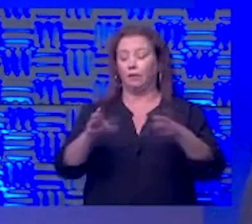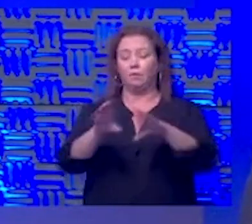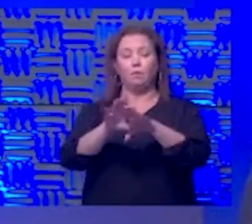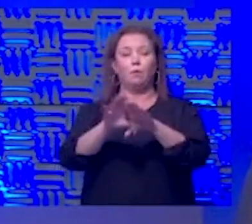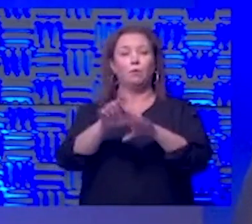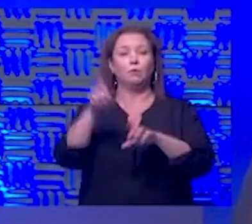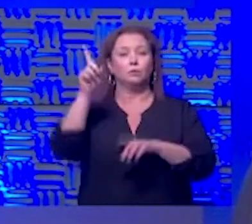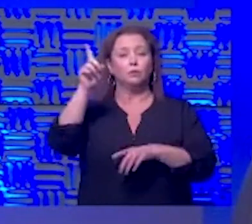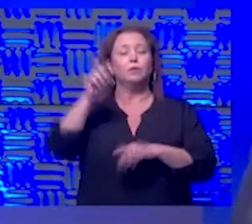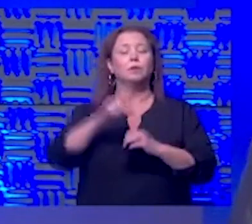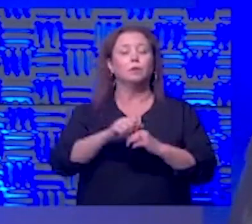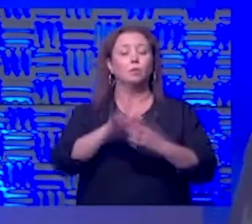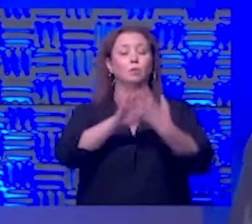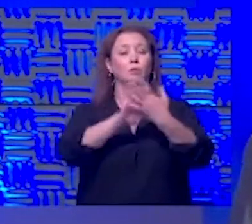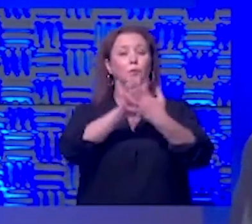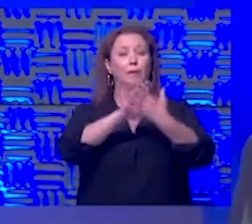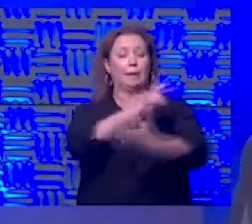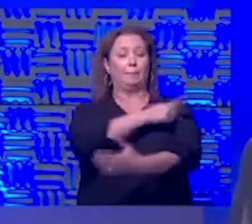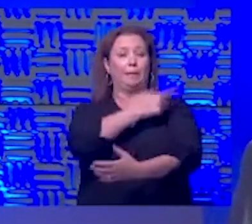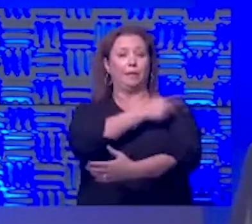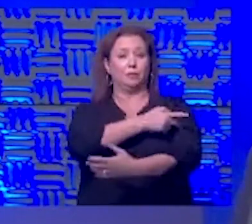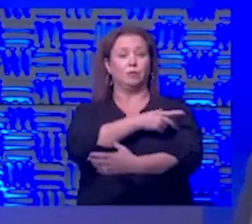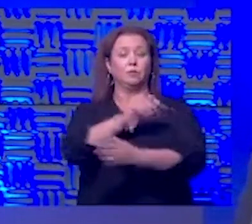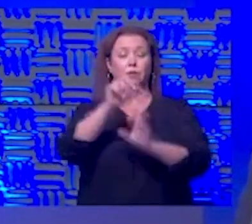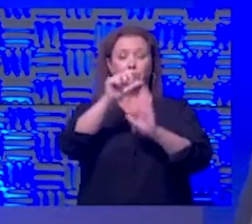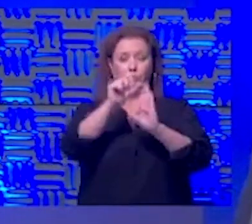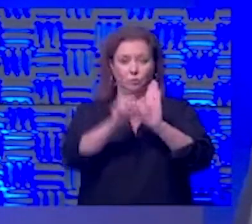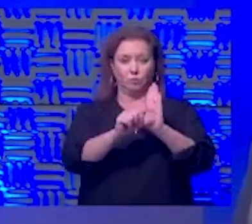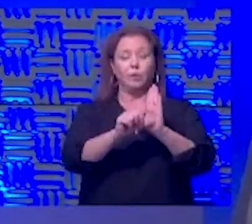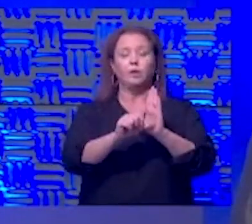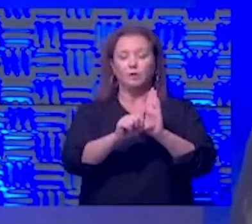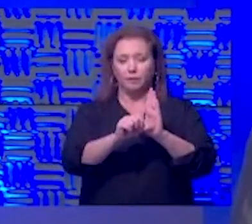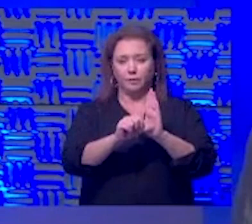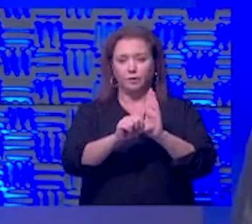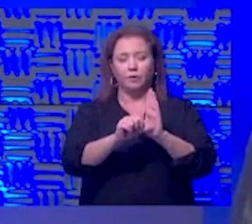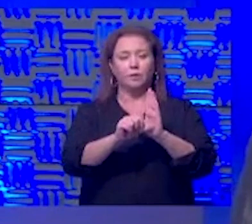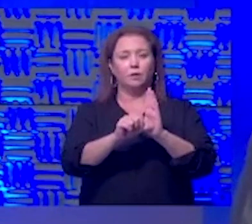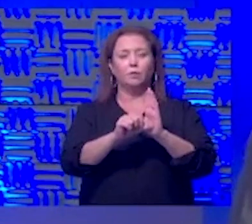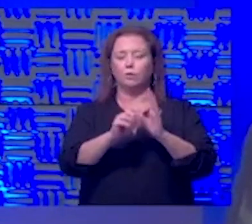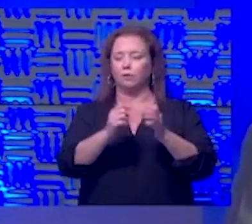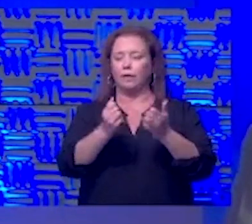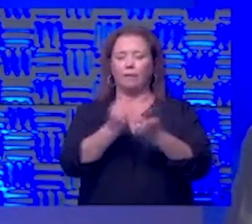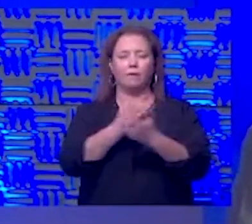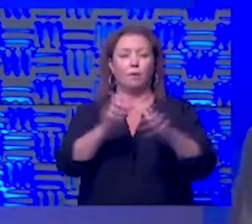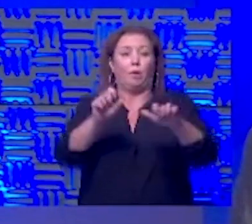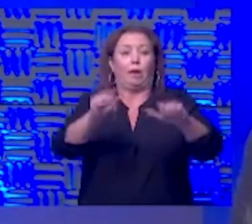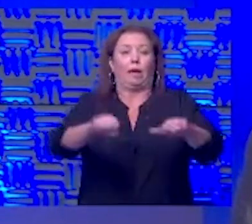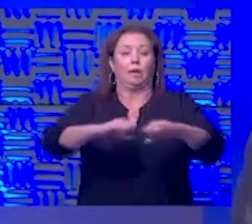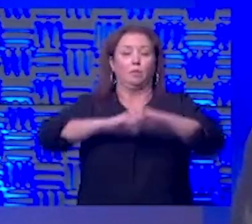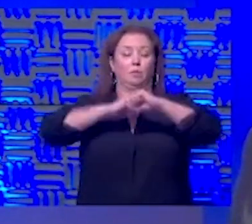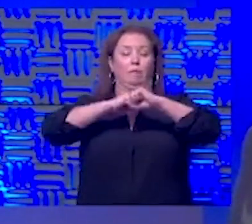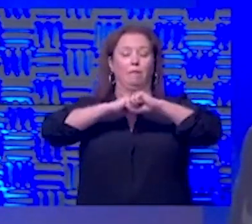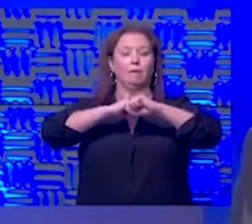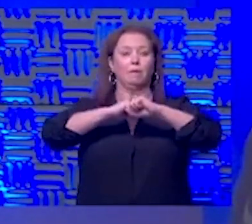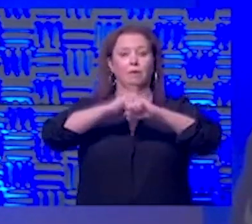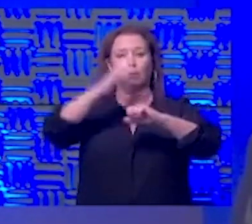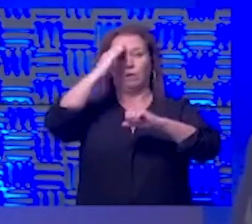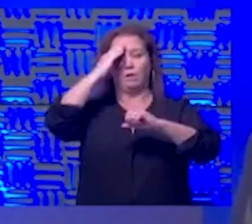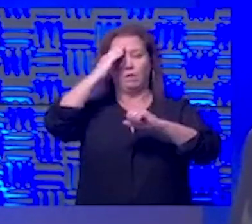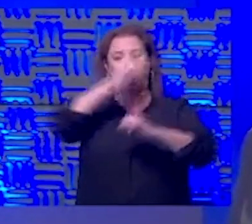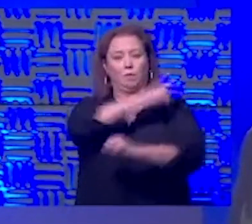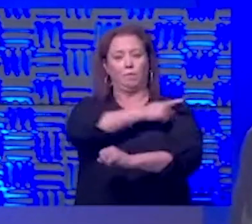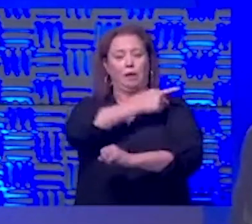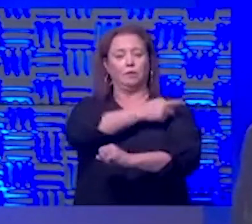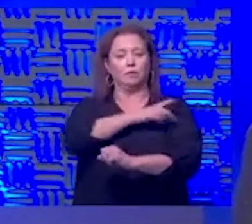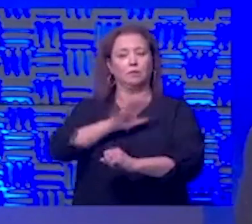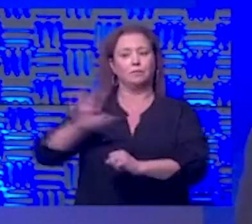are routinely screening our patients that are going to be undergoing surgery. So we are doing this proactively because we know from a patient